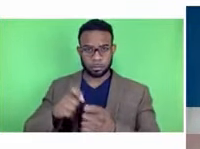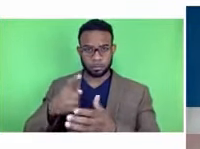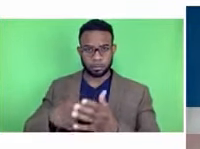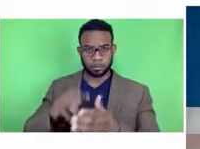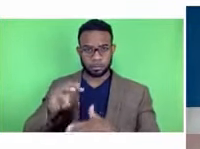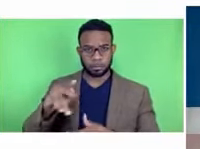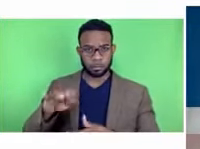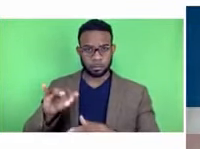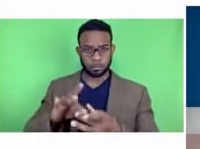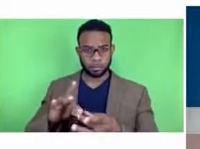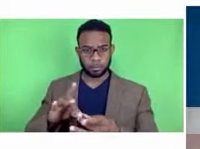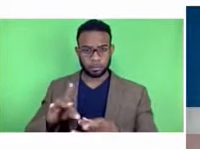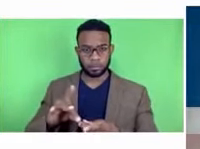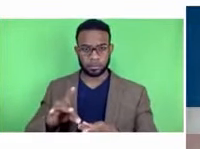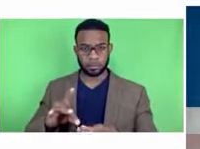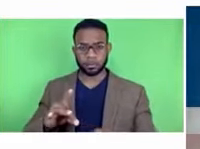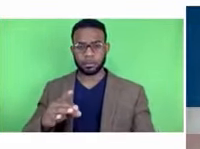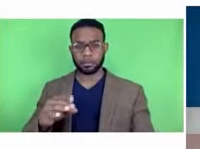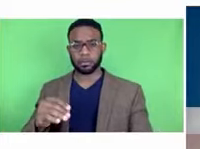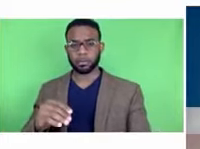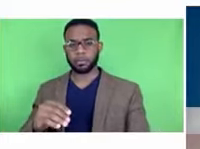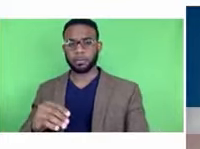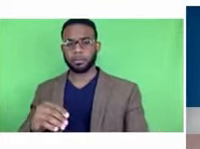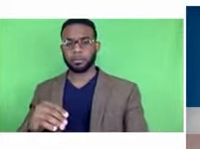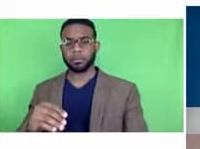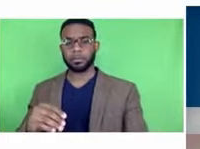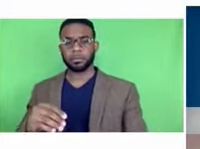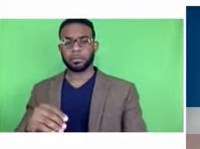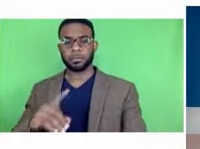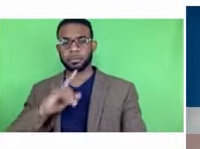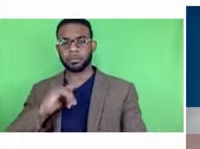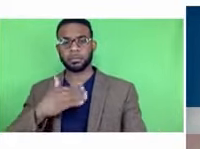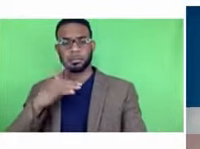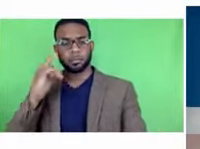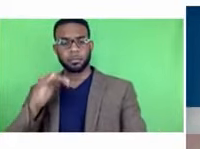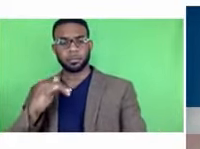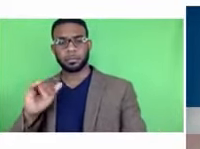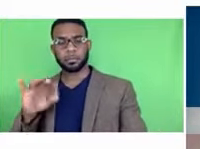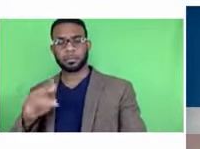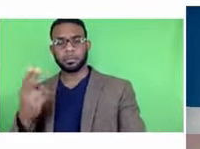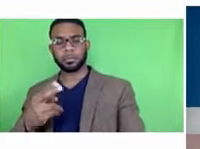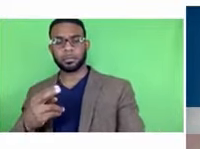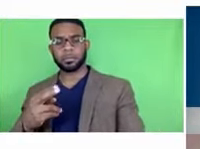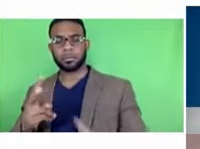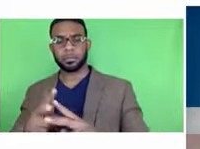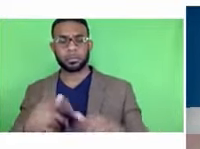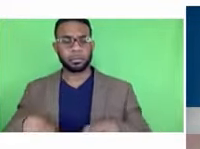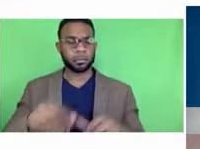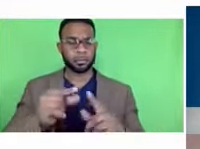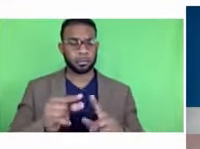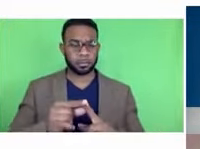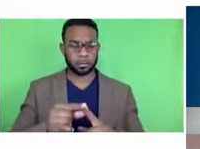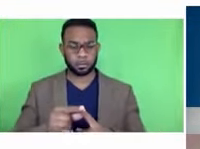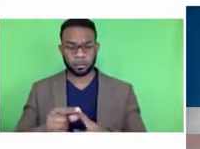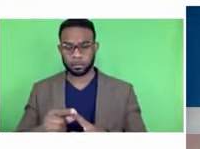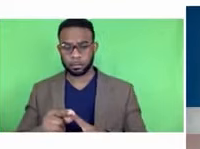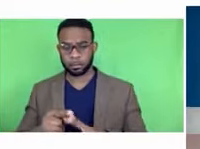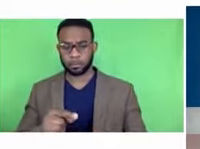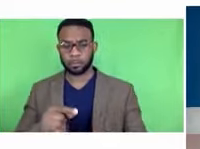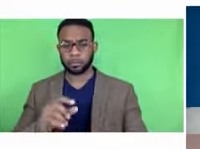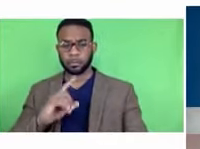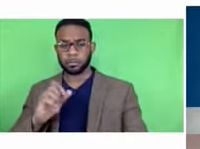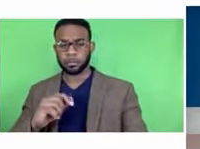said. And, you know, in the client perspective, I really would advise them to use very common words rather than medical terms when they're talking to